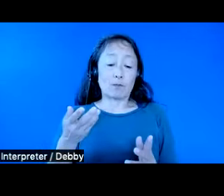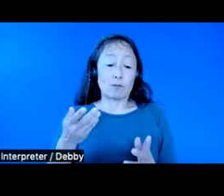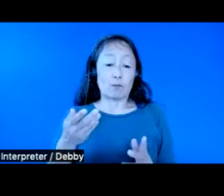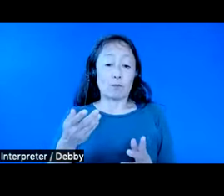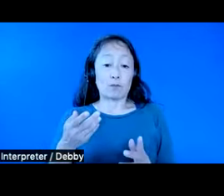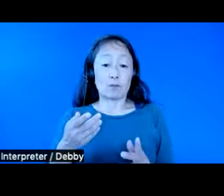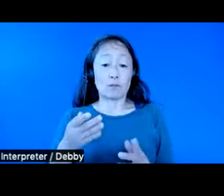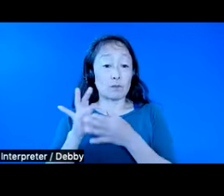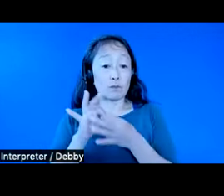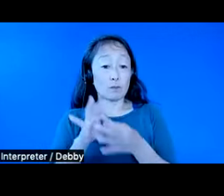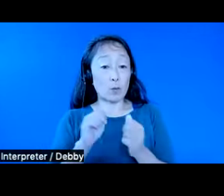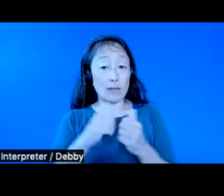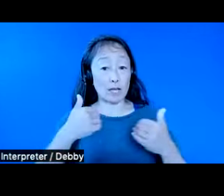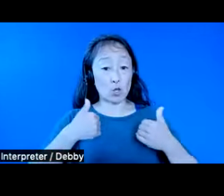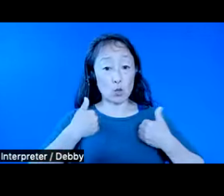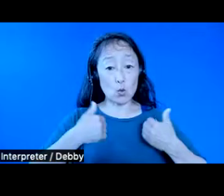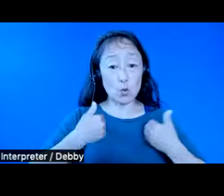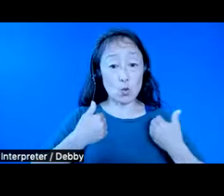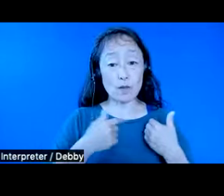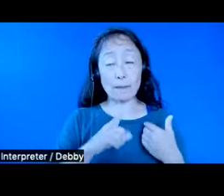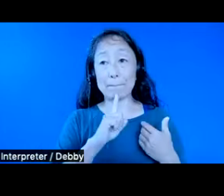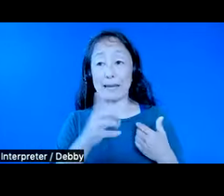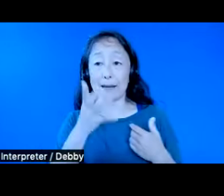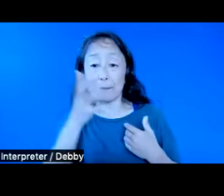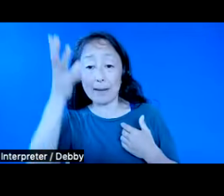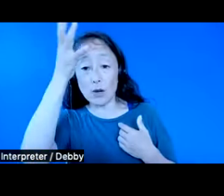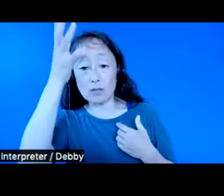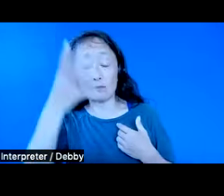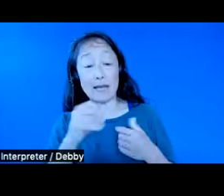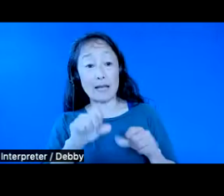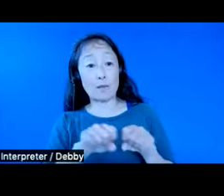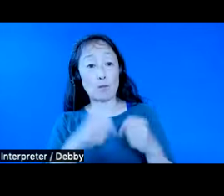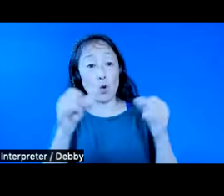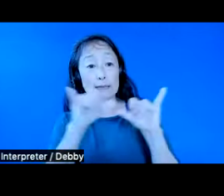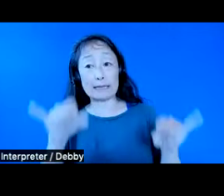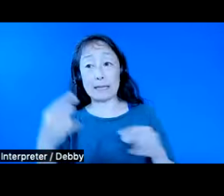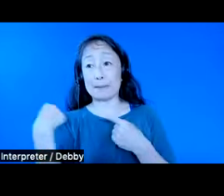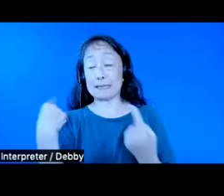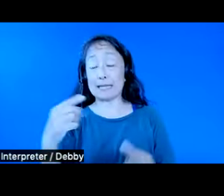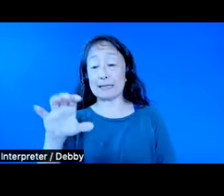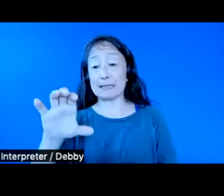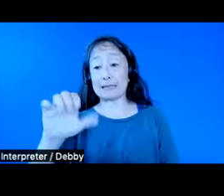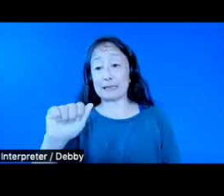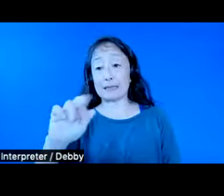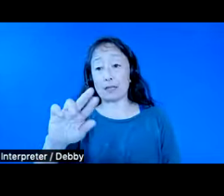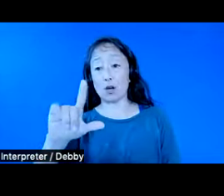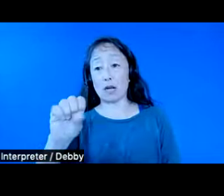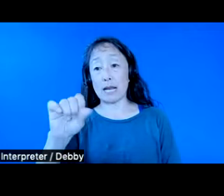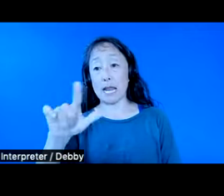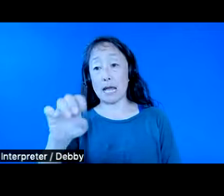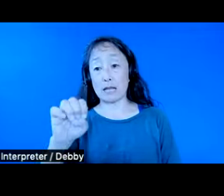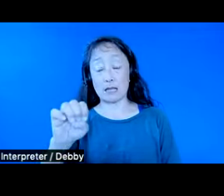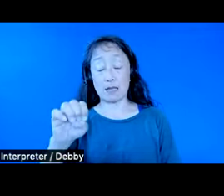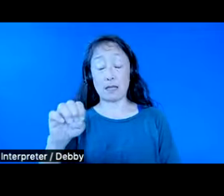youth and parenting and the broken systems since the Carlisle boarding school experience, it's very